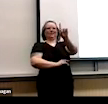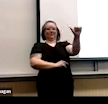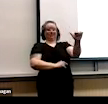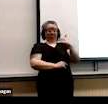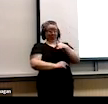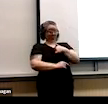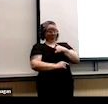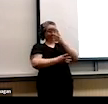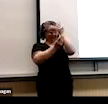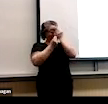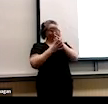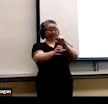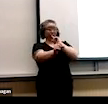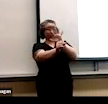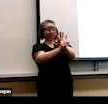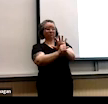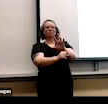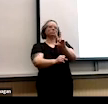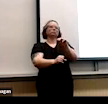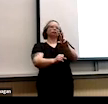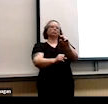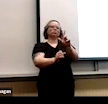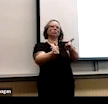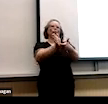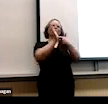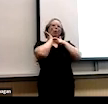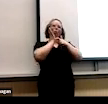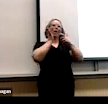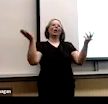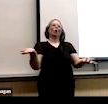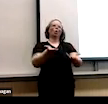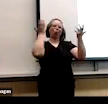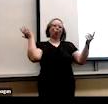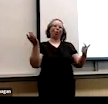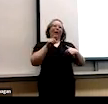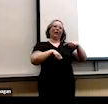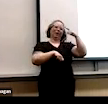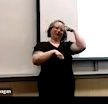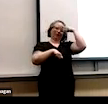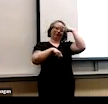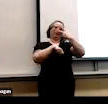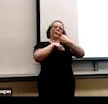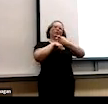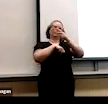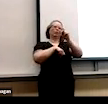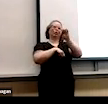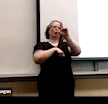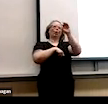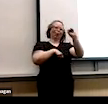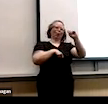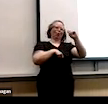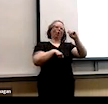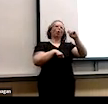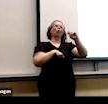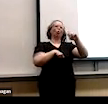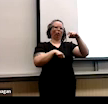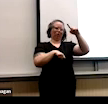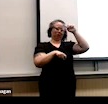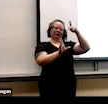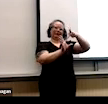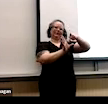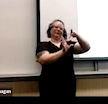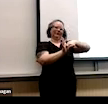completed, which might have been done in school. And if they have a static condition, then they will accept documentation from school. Otherwise, if they don't